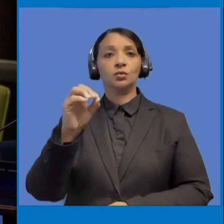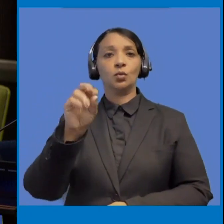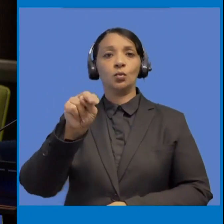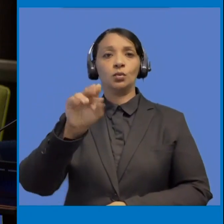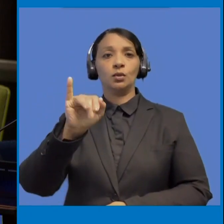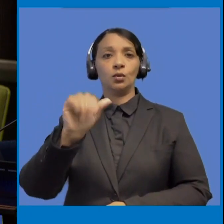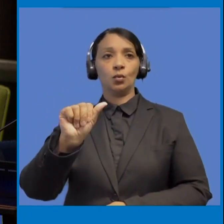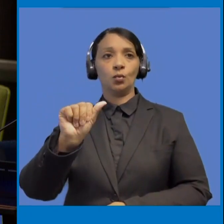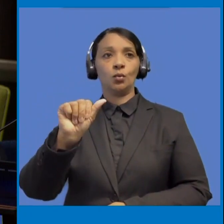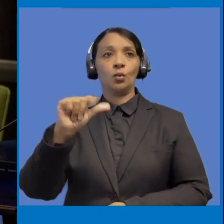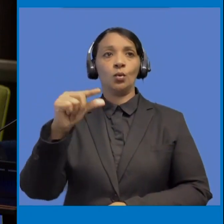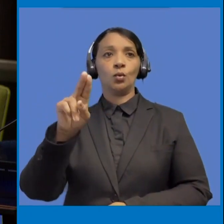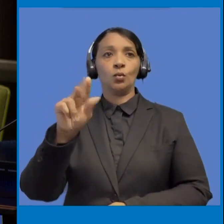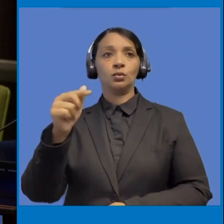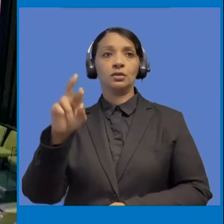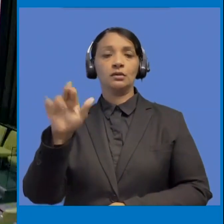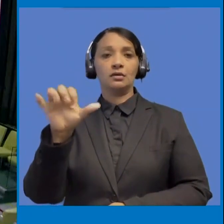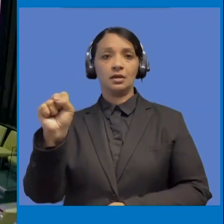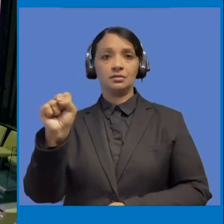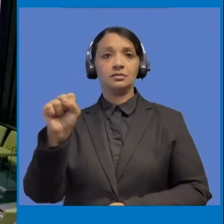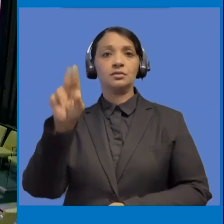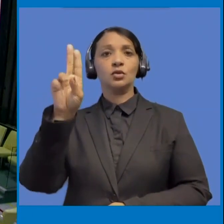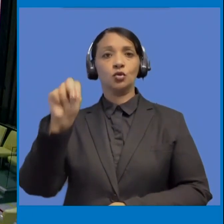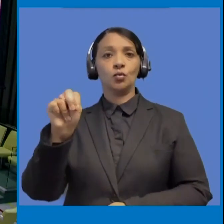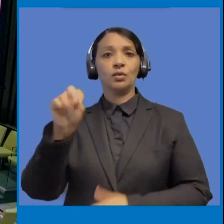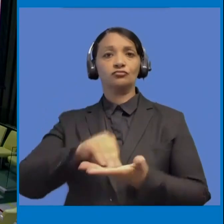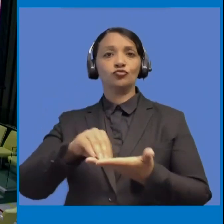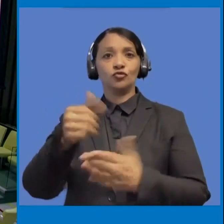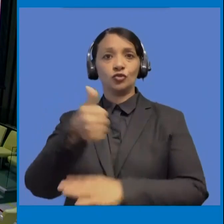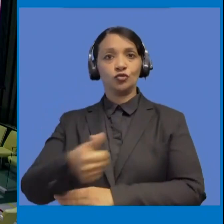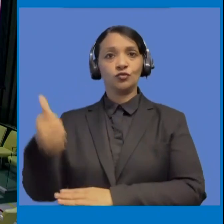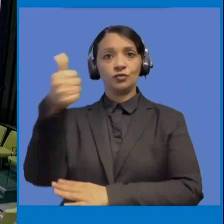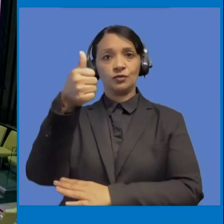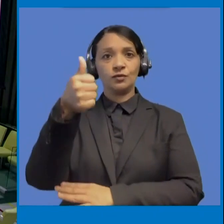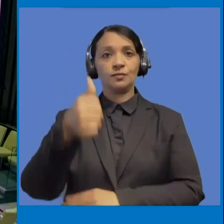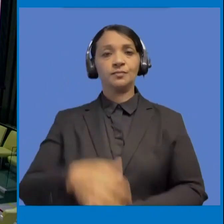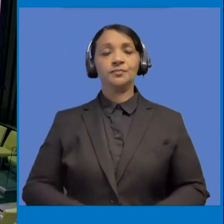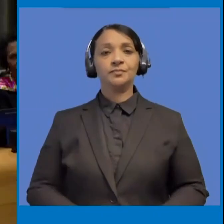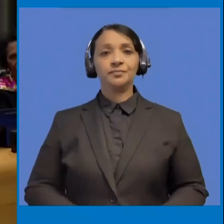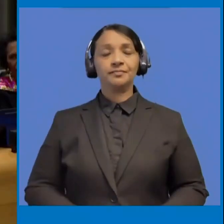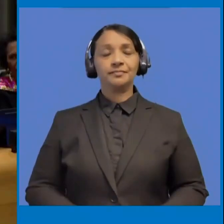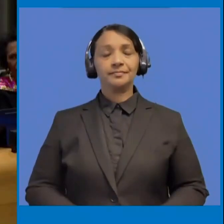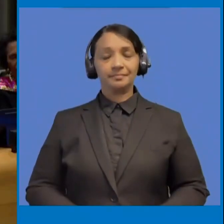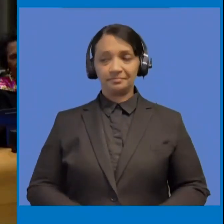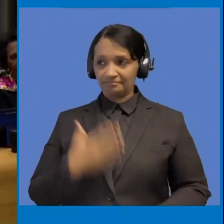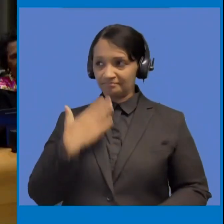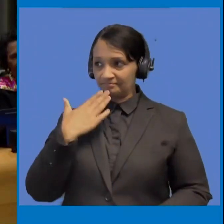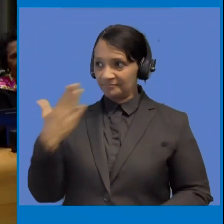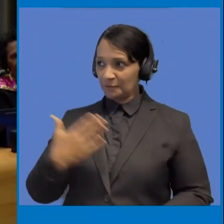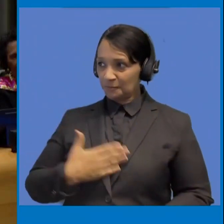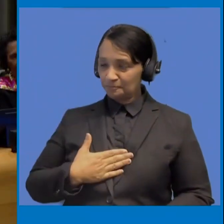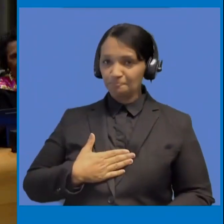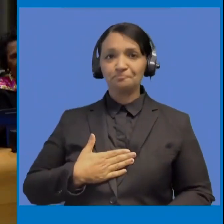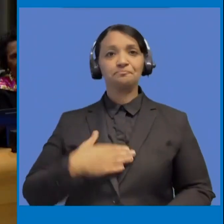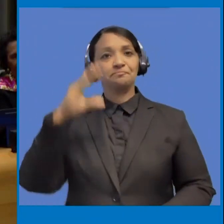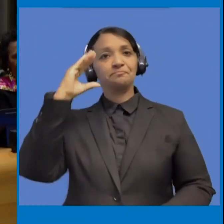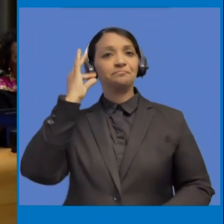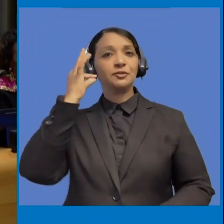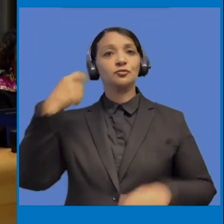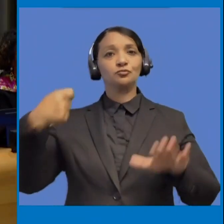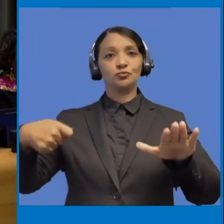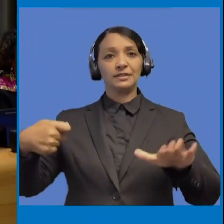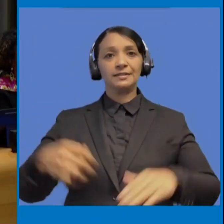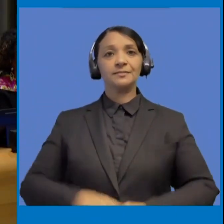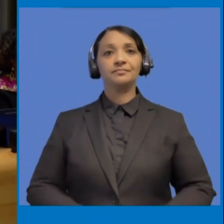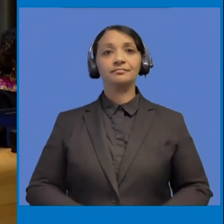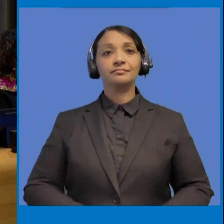give his remarks. SG, you have the floor. Thank you very much, Madam President. Excellencies,